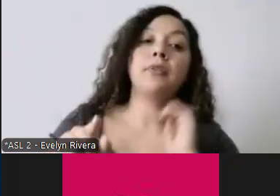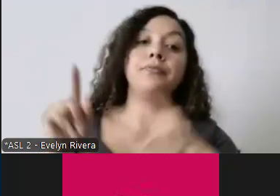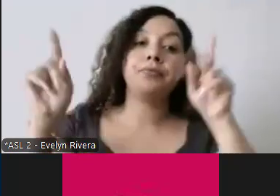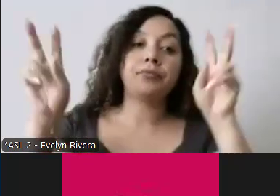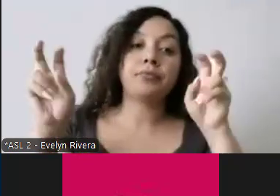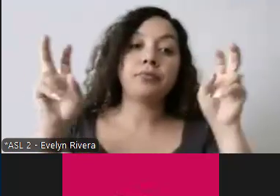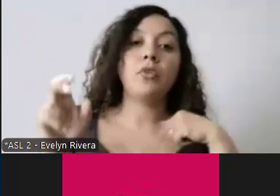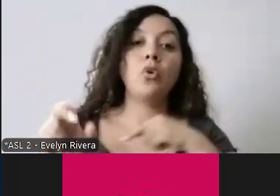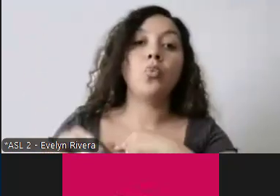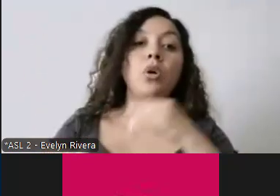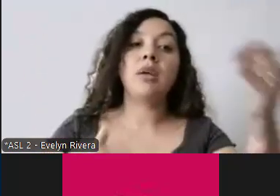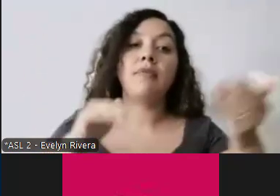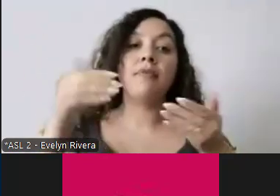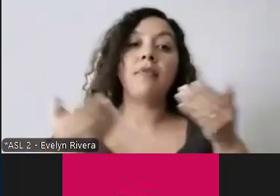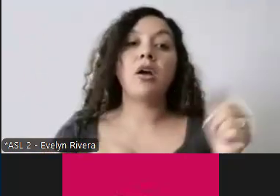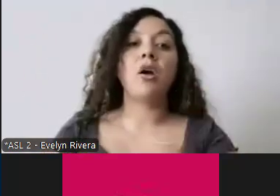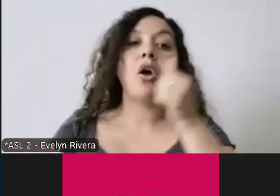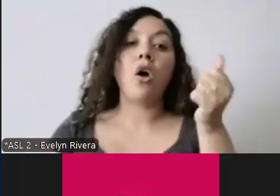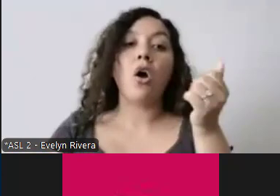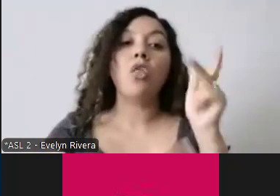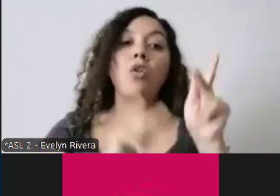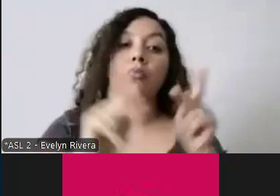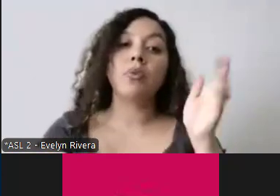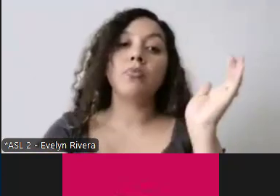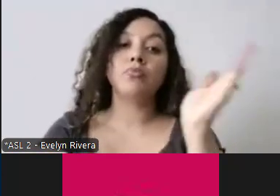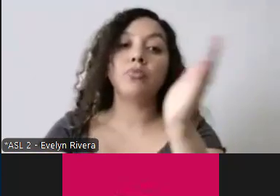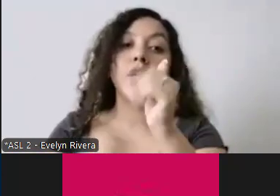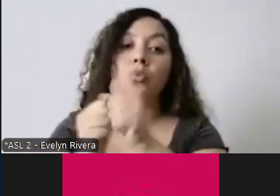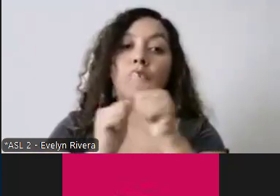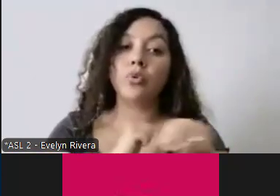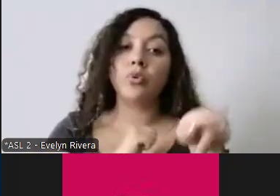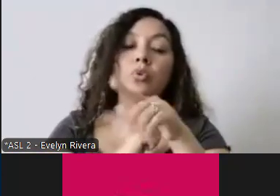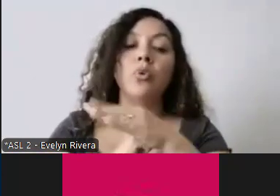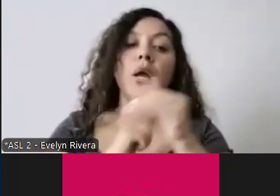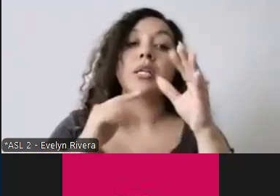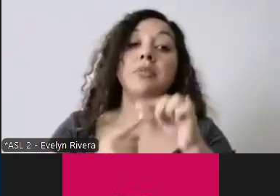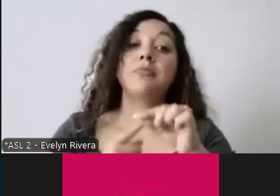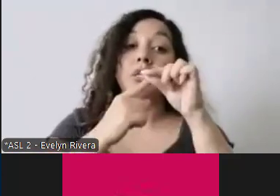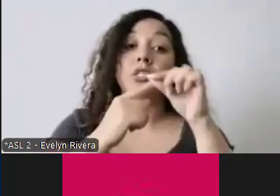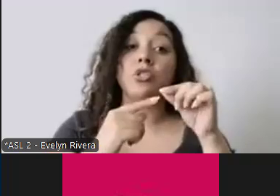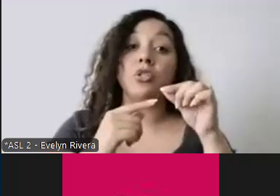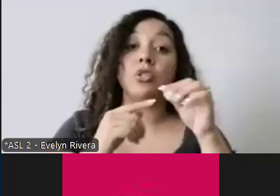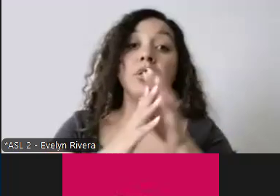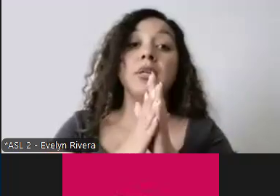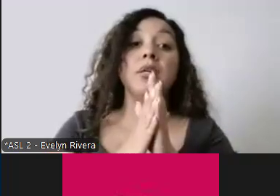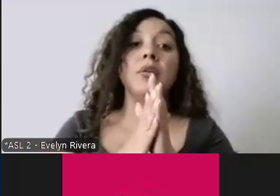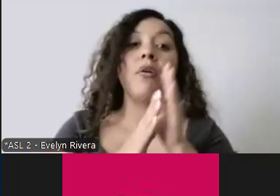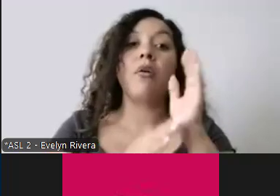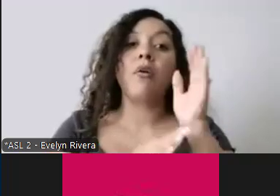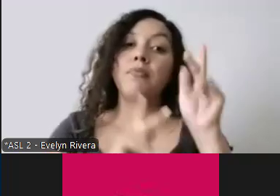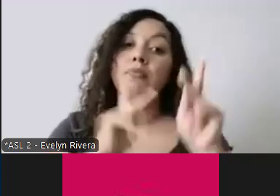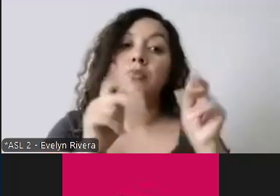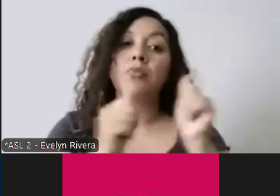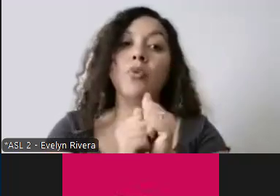invite other folks to present with you, and especially folks with lived experience to share that